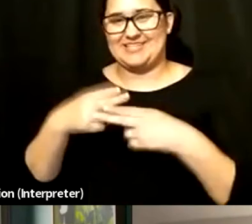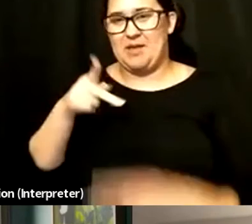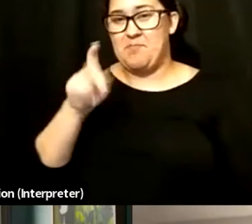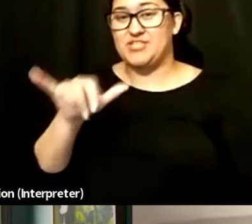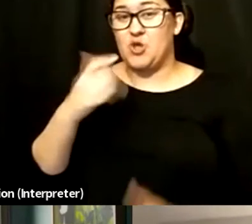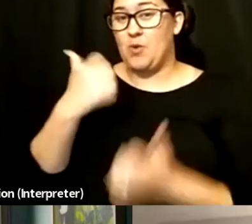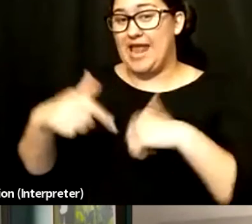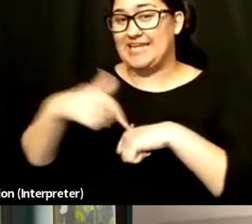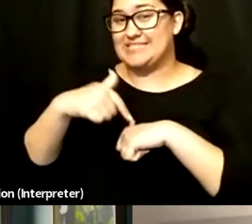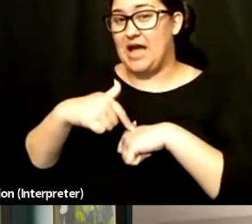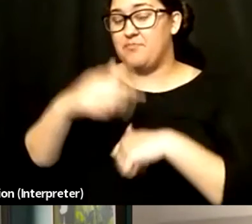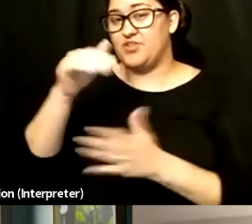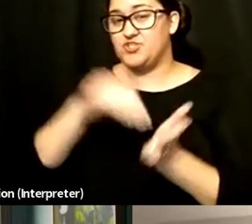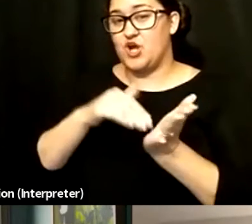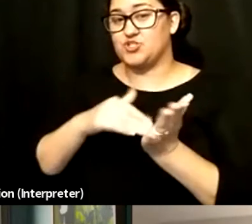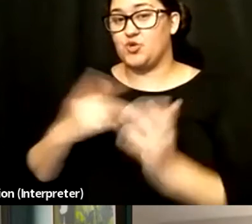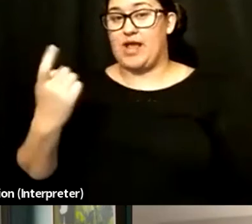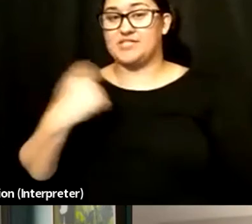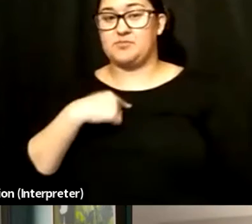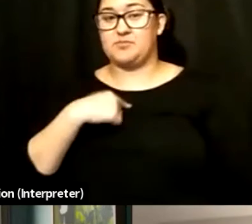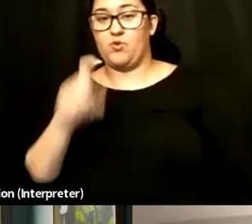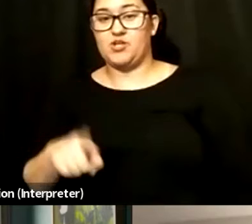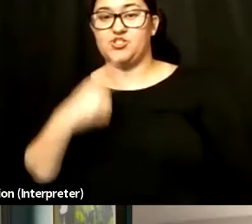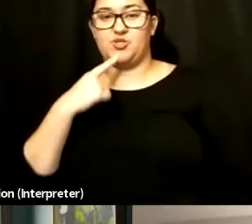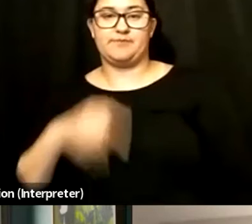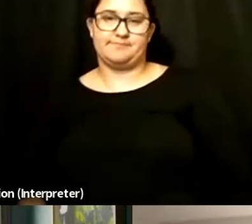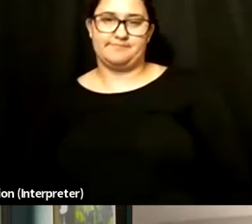would ask her a question, my mom would sit there like this,